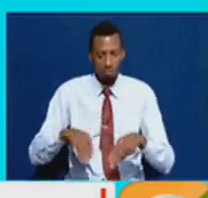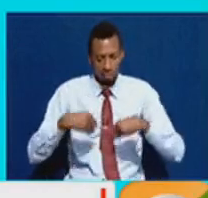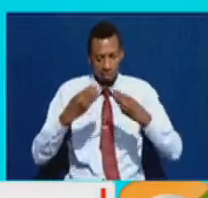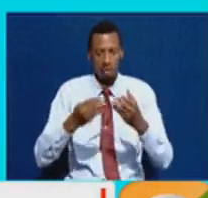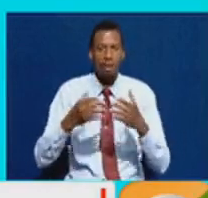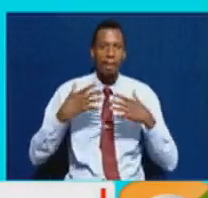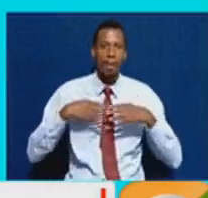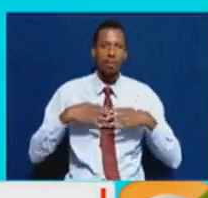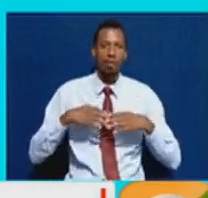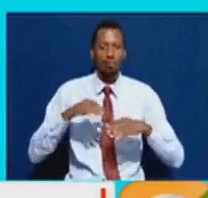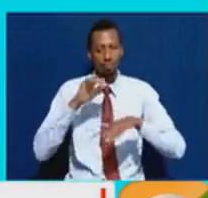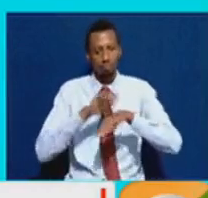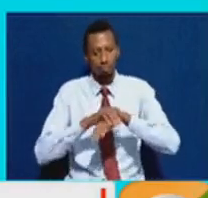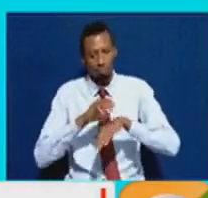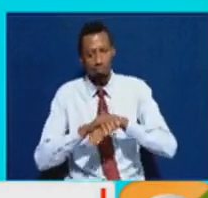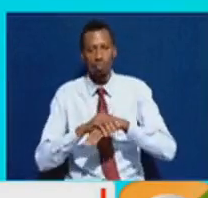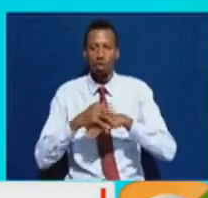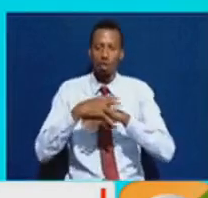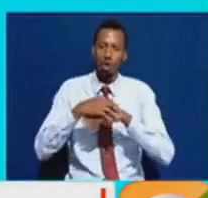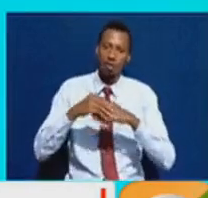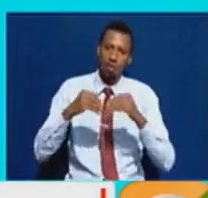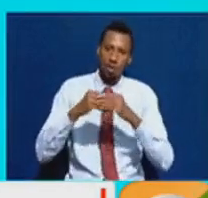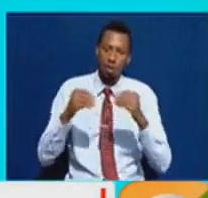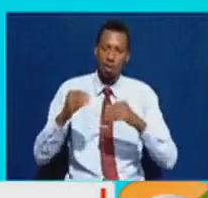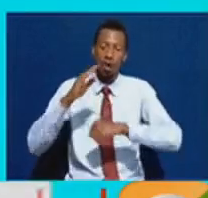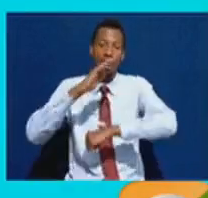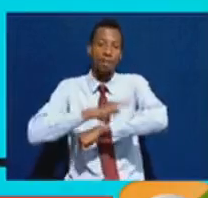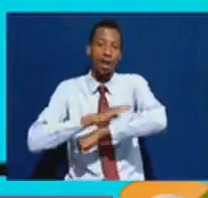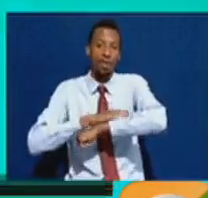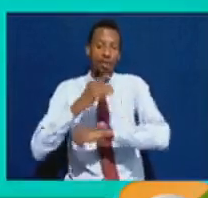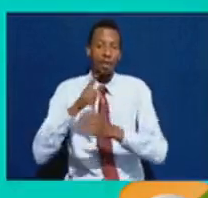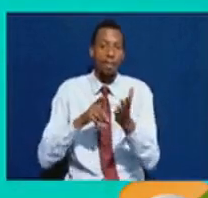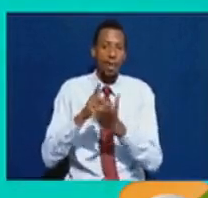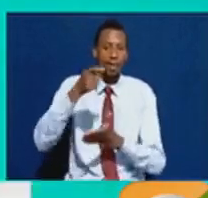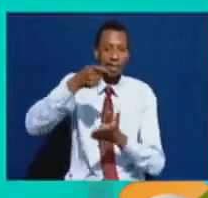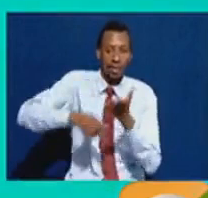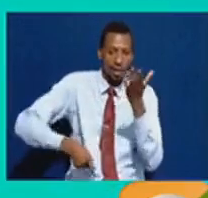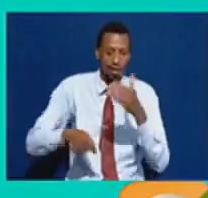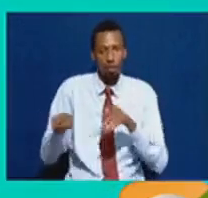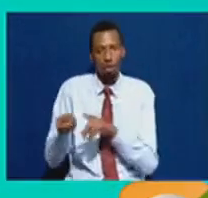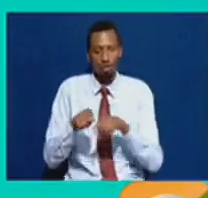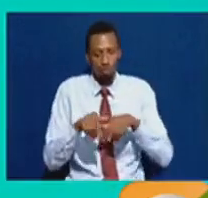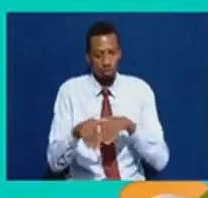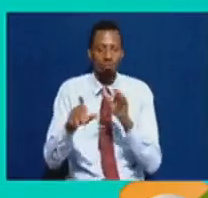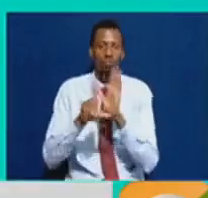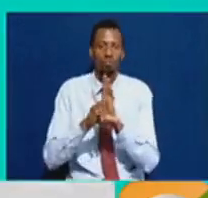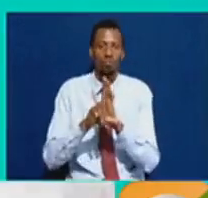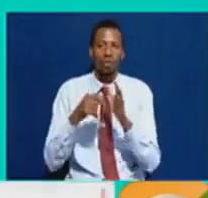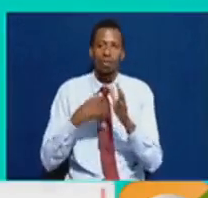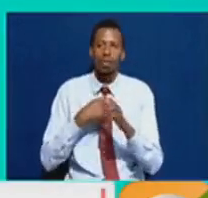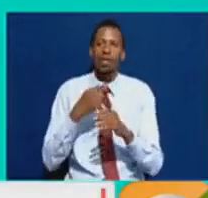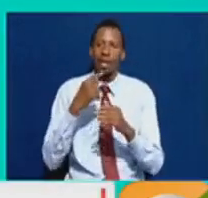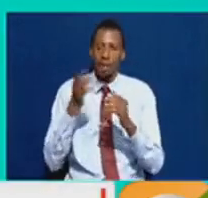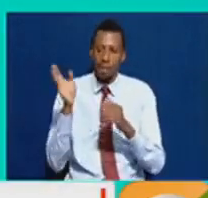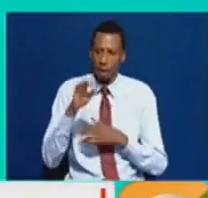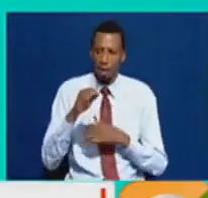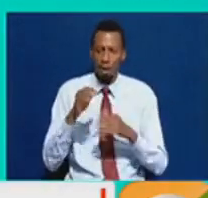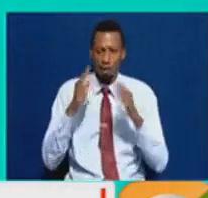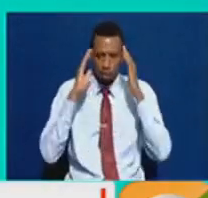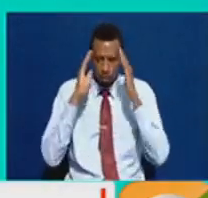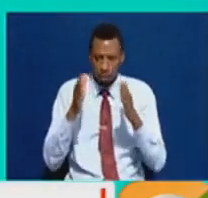conducive, efficient, and effective platform for tax payment and compliance. I want to reaffirm our commitment to reforming